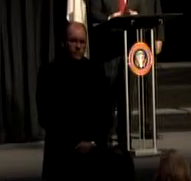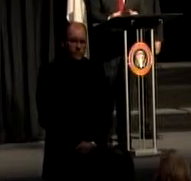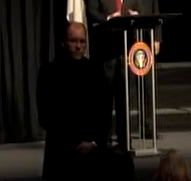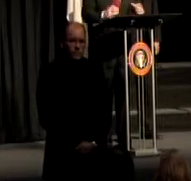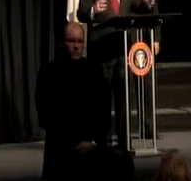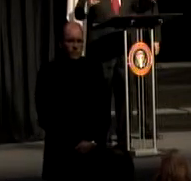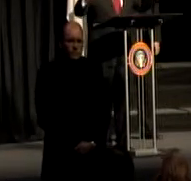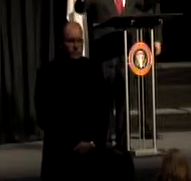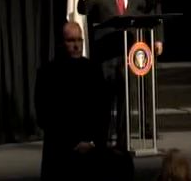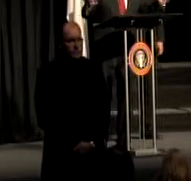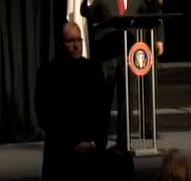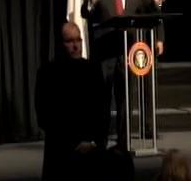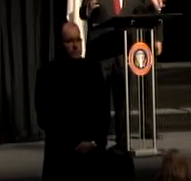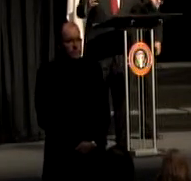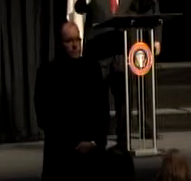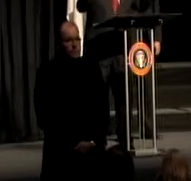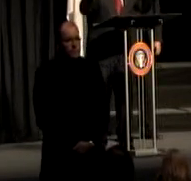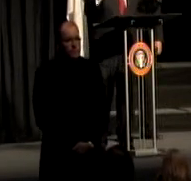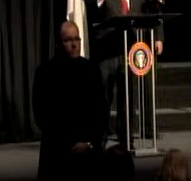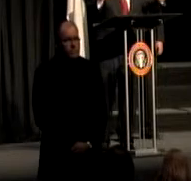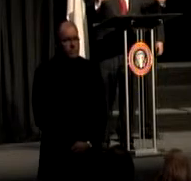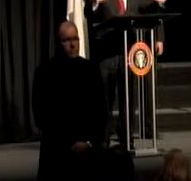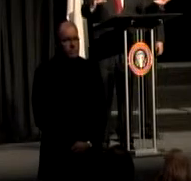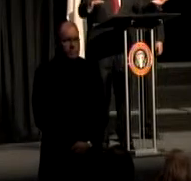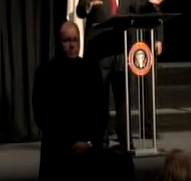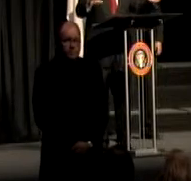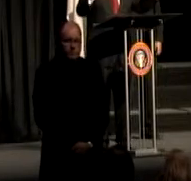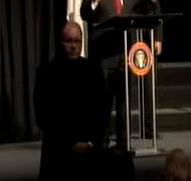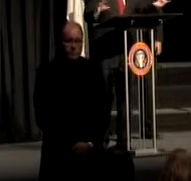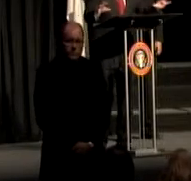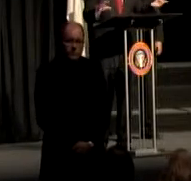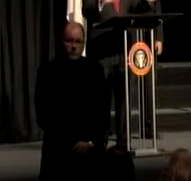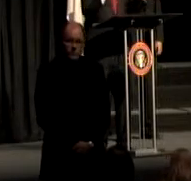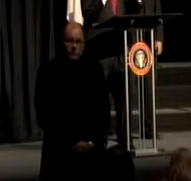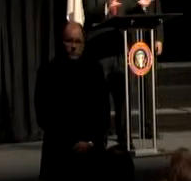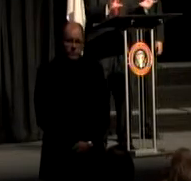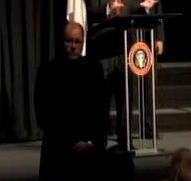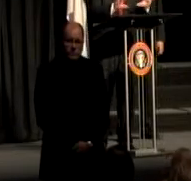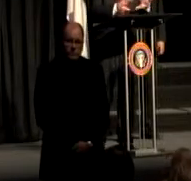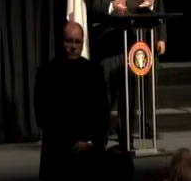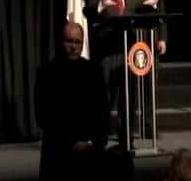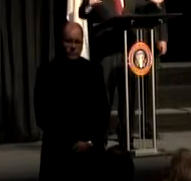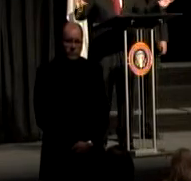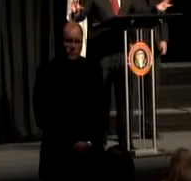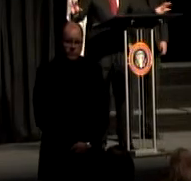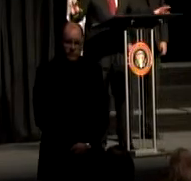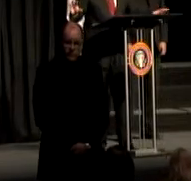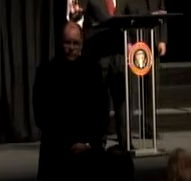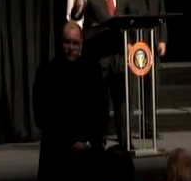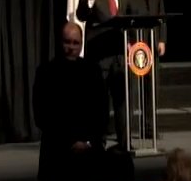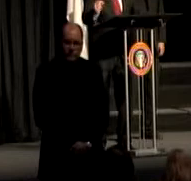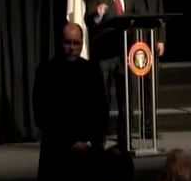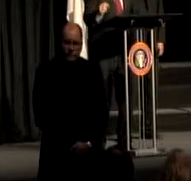cause of Jesus Christ we're going to believe that God himself has orchestrated within this church and within our lives a purpose that can change the